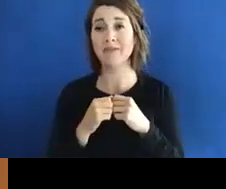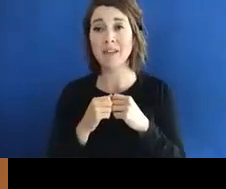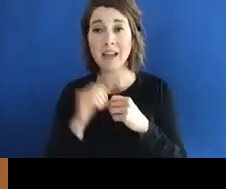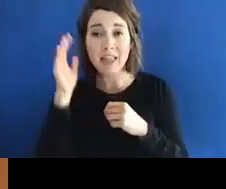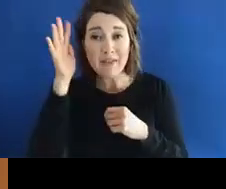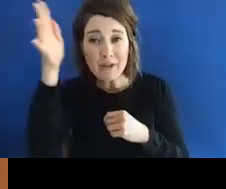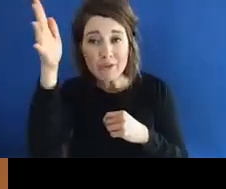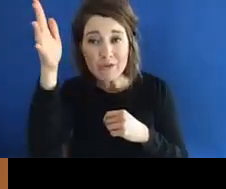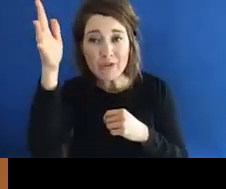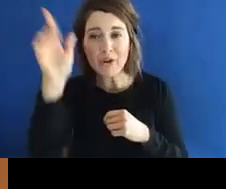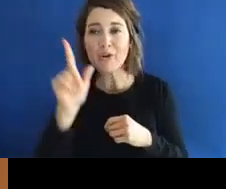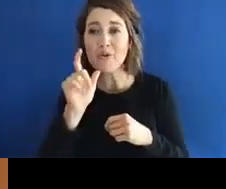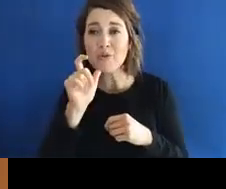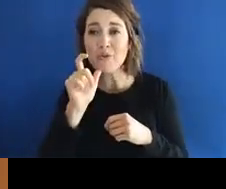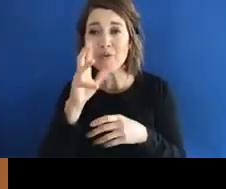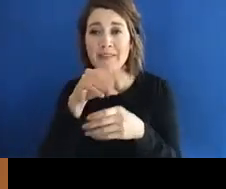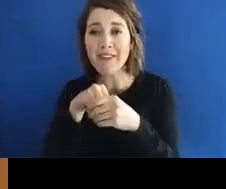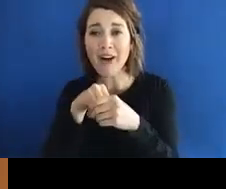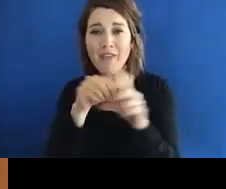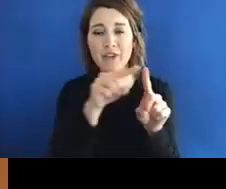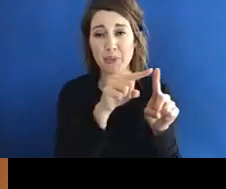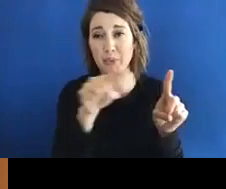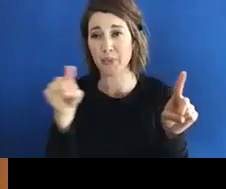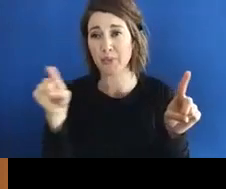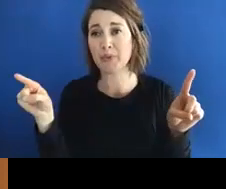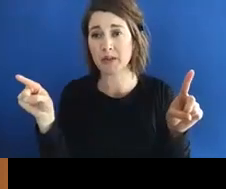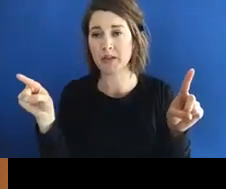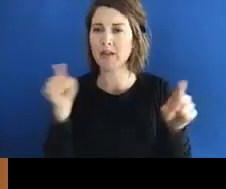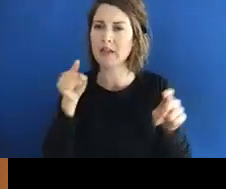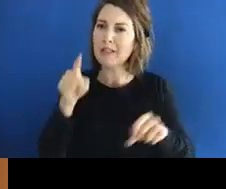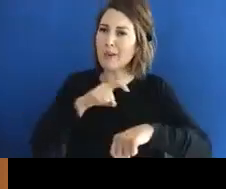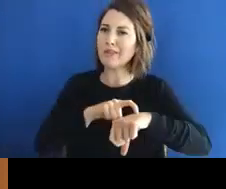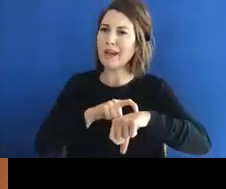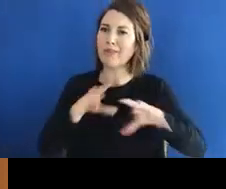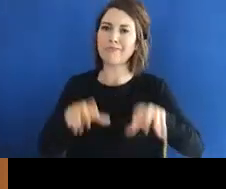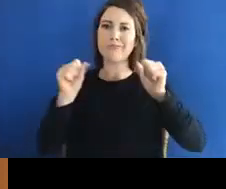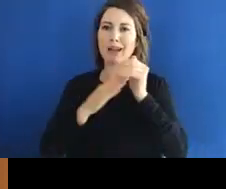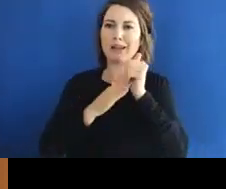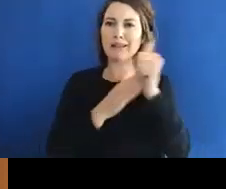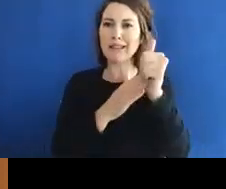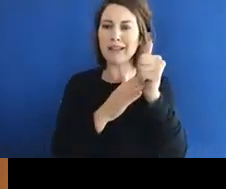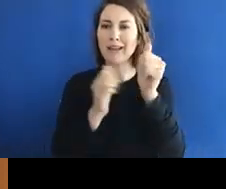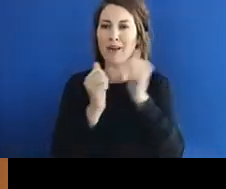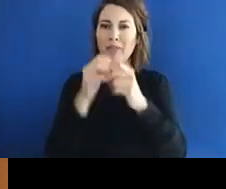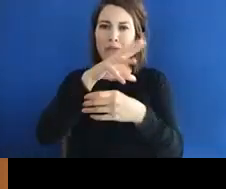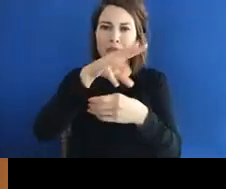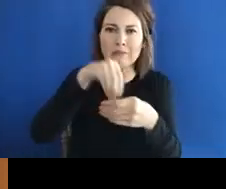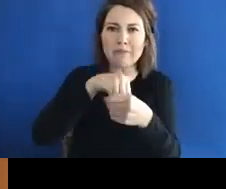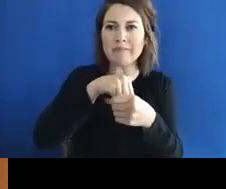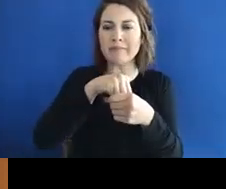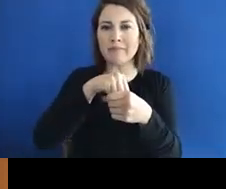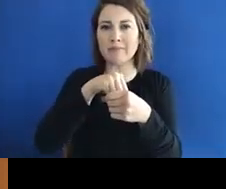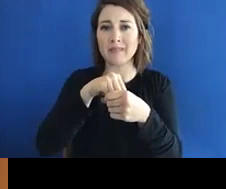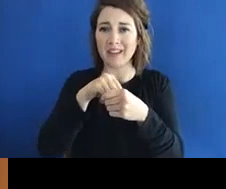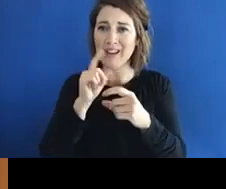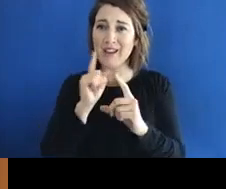hands. It's your time to lead through innovation and inclusivity. It's your time to make an impact that will be celebrated 100